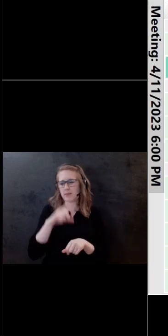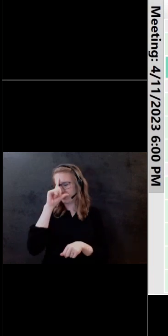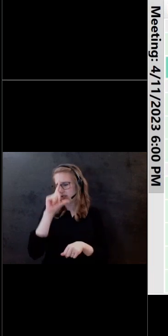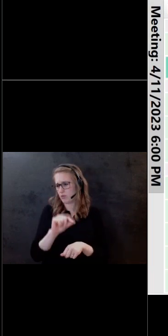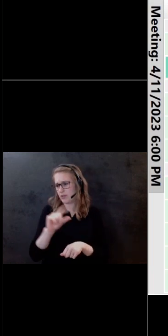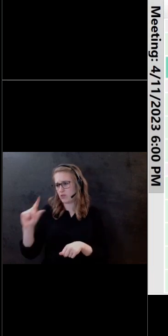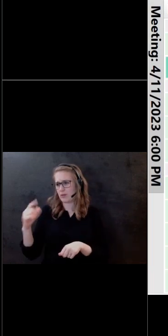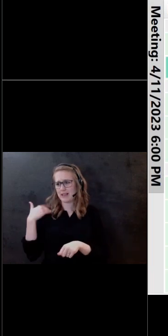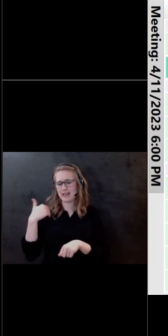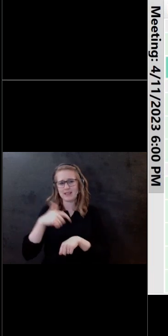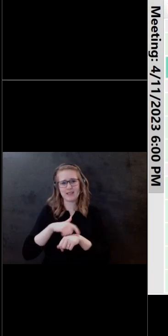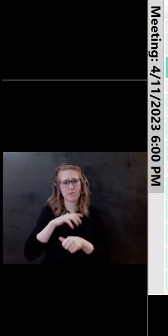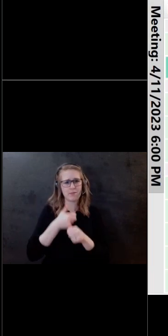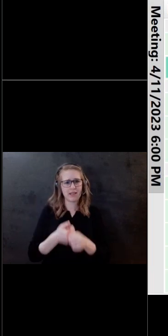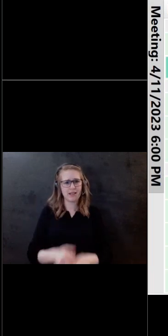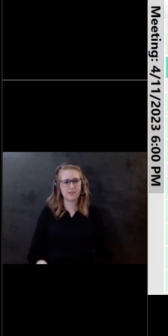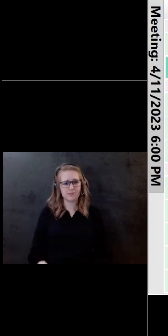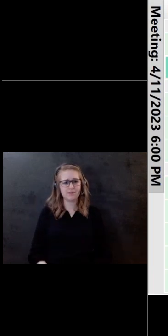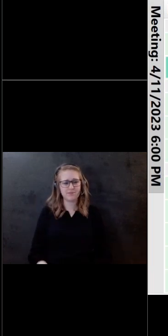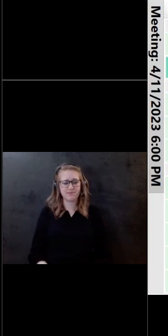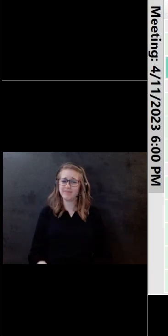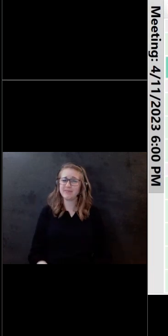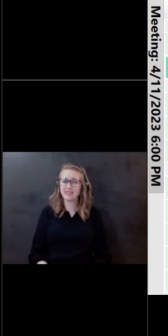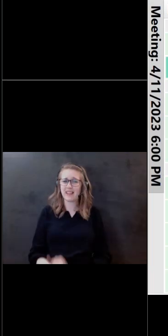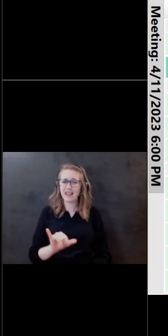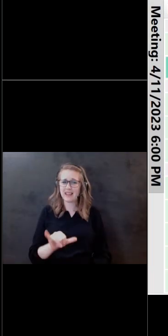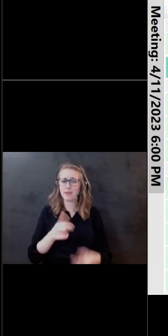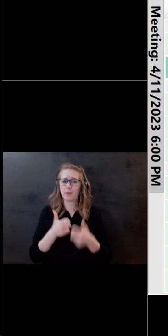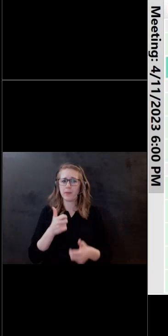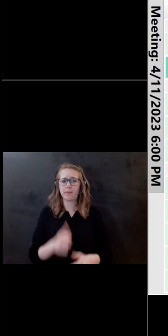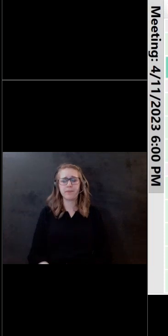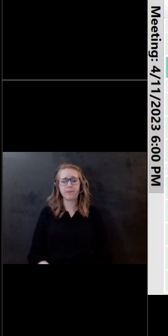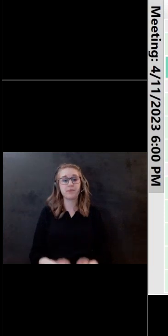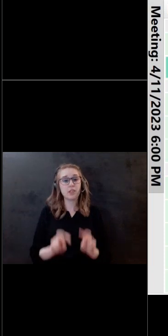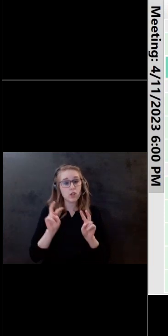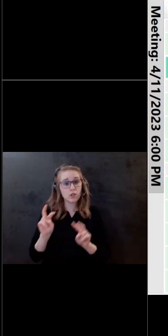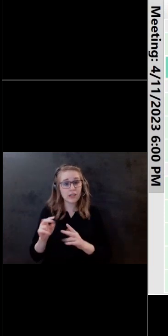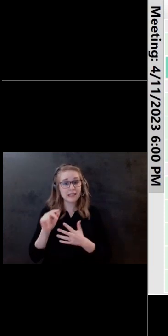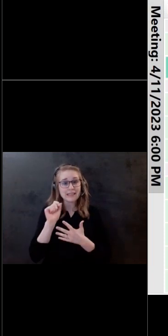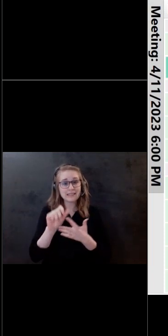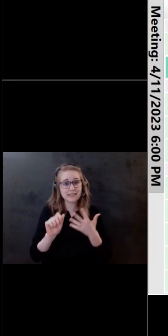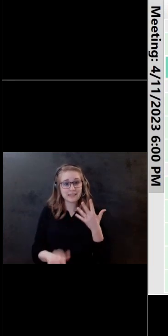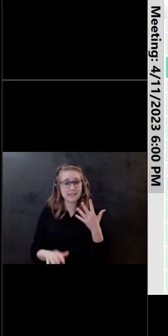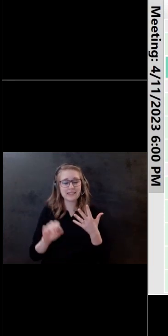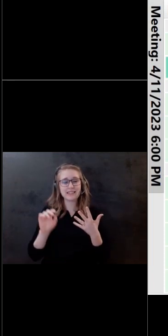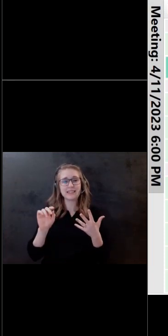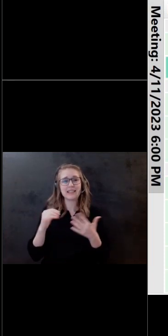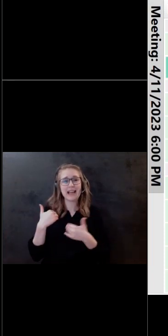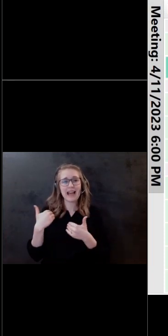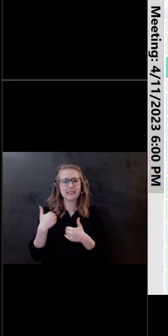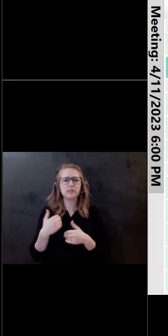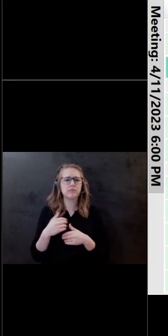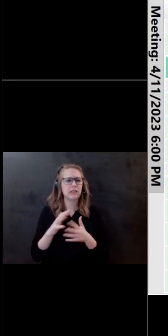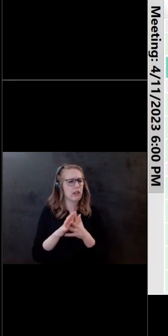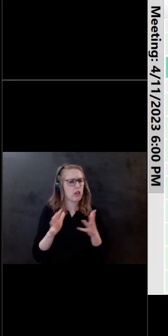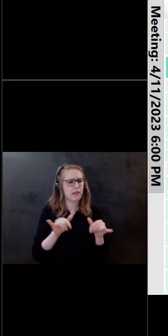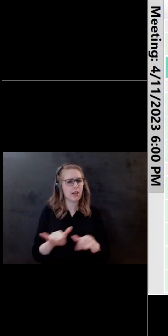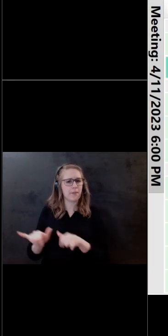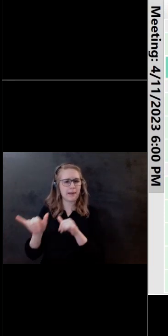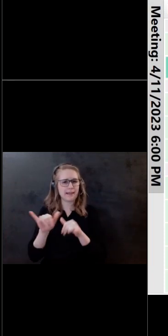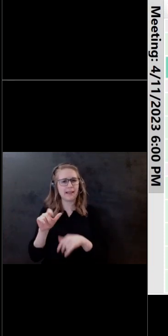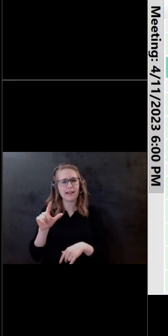one it was updated. So big issue there. If you look at those tasks, you also notice that they have a lot in common with things like